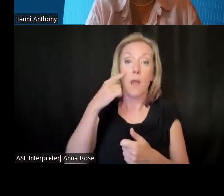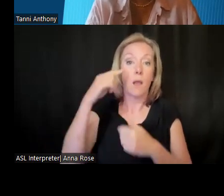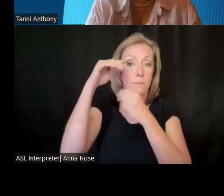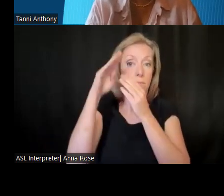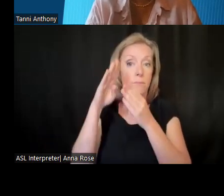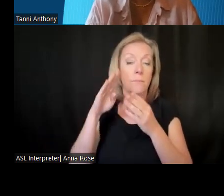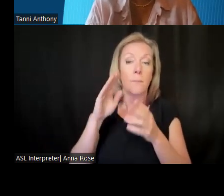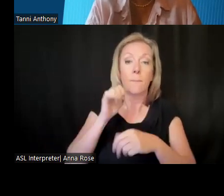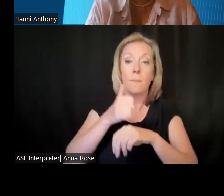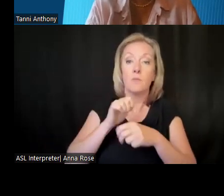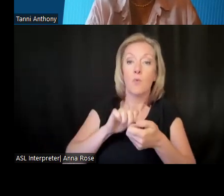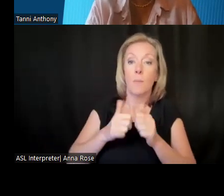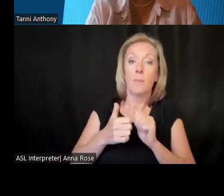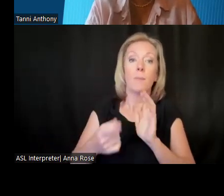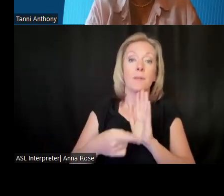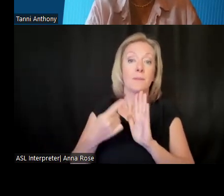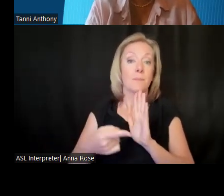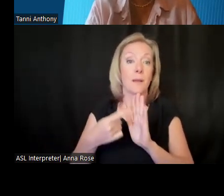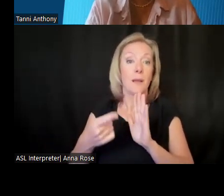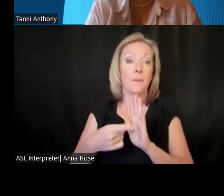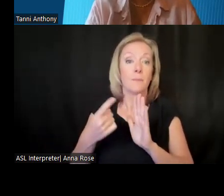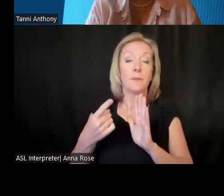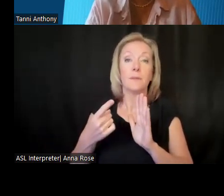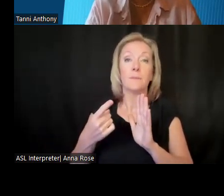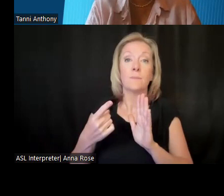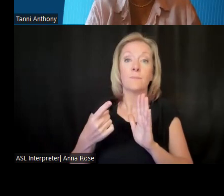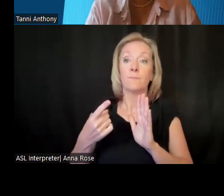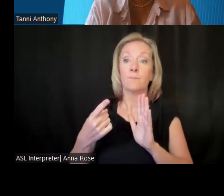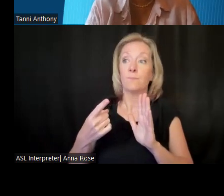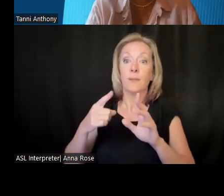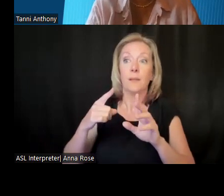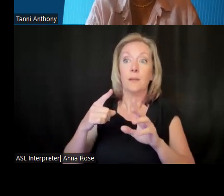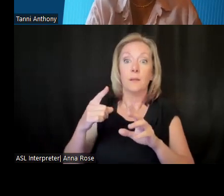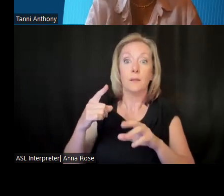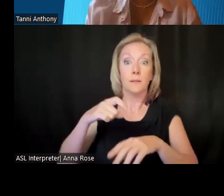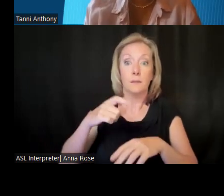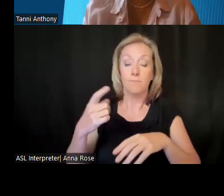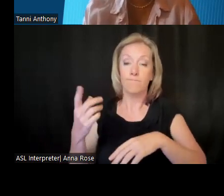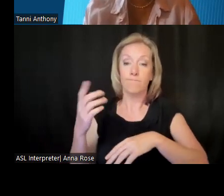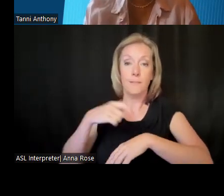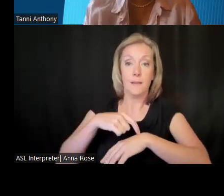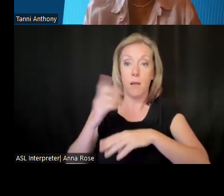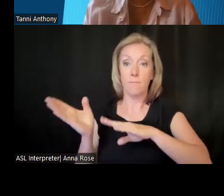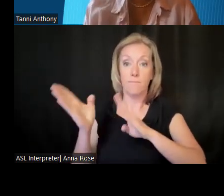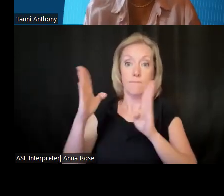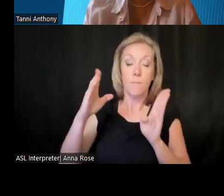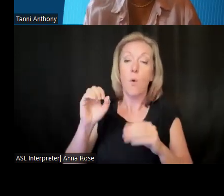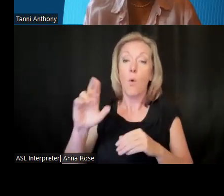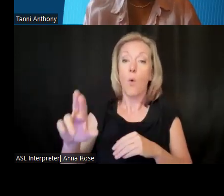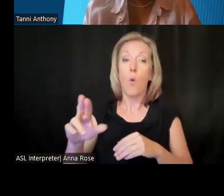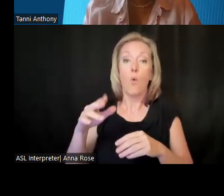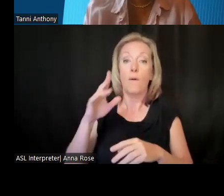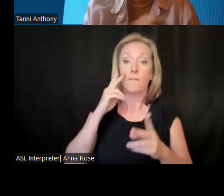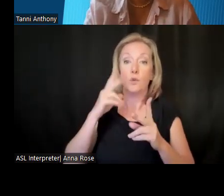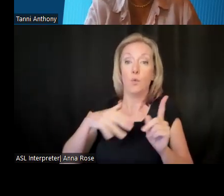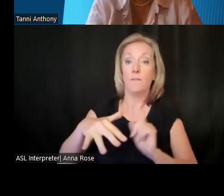sometimes it's not about the time of day, but it's actually about how we've set up the visual environment and whether or not it's easier to navigate than others. But